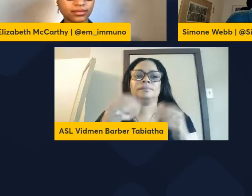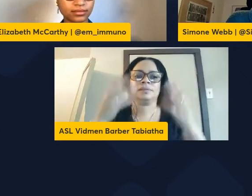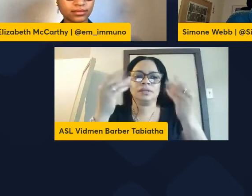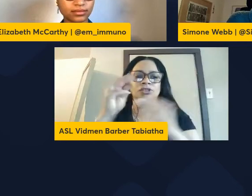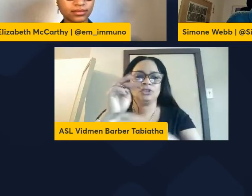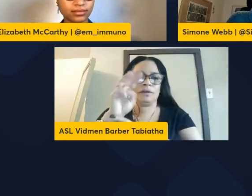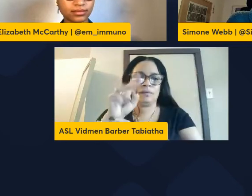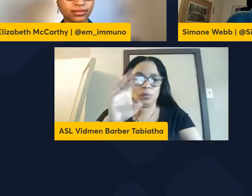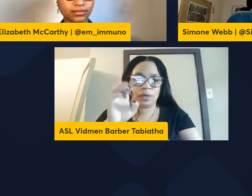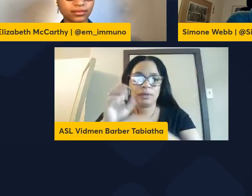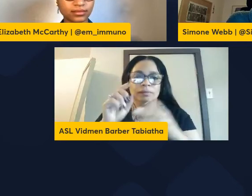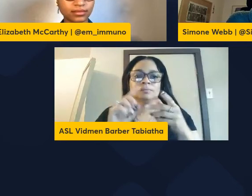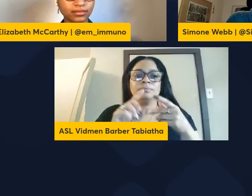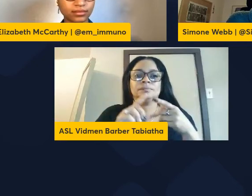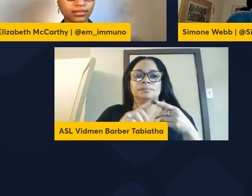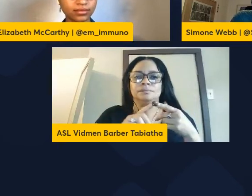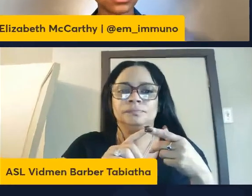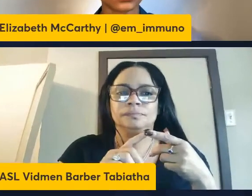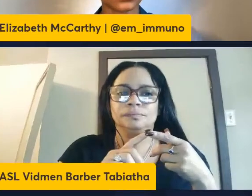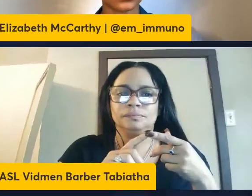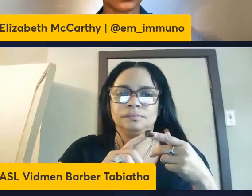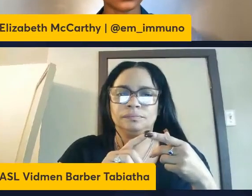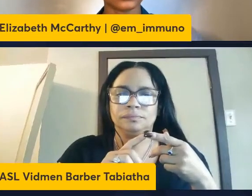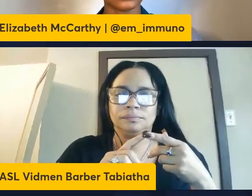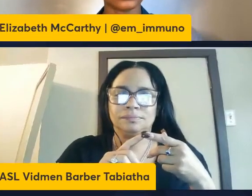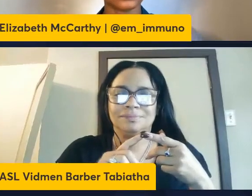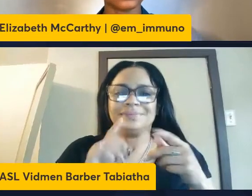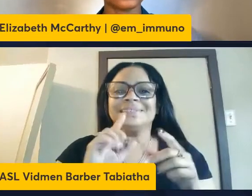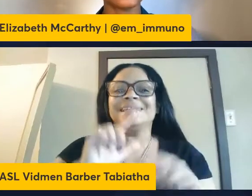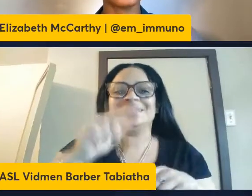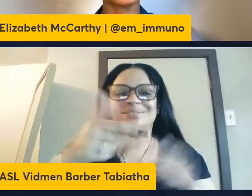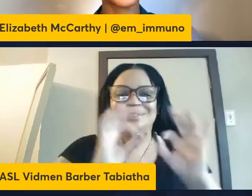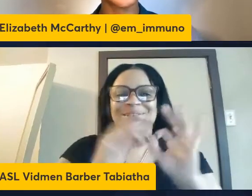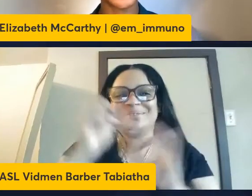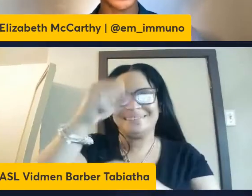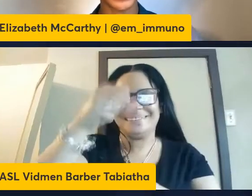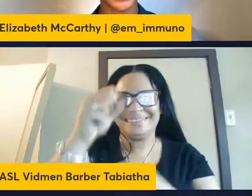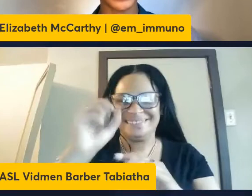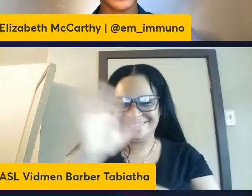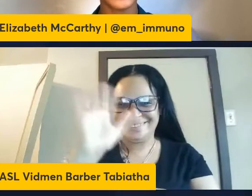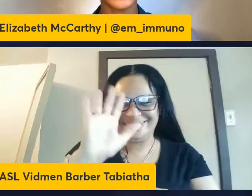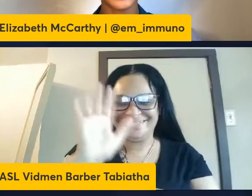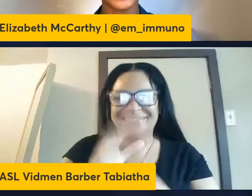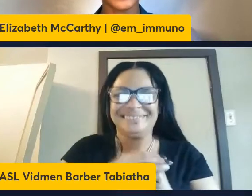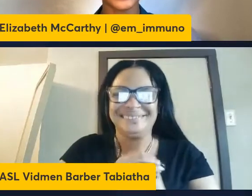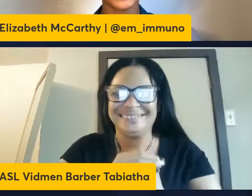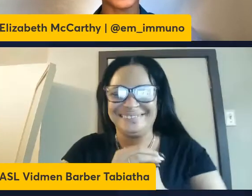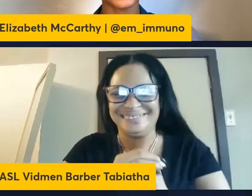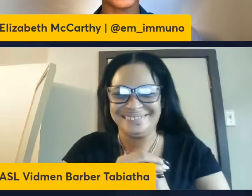that. And we're just switching over. Hello.